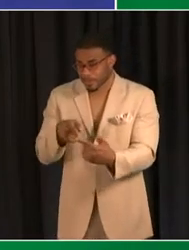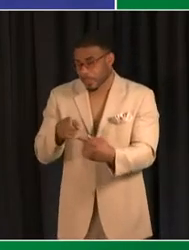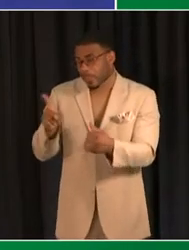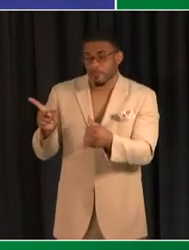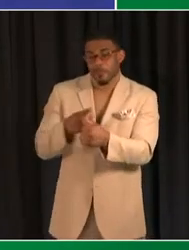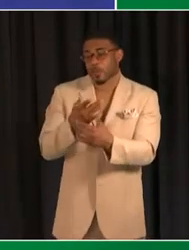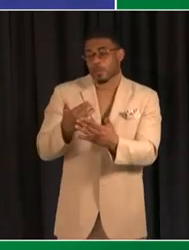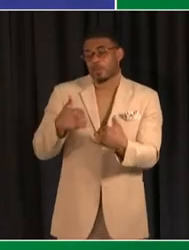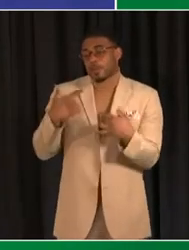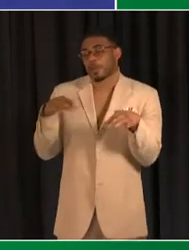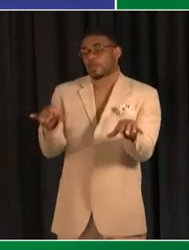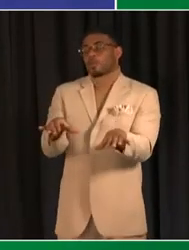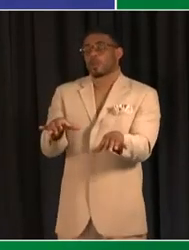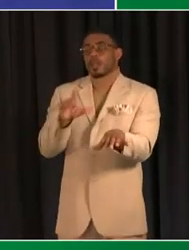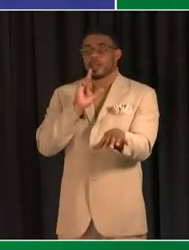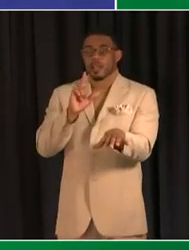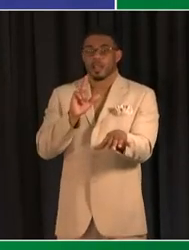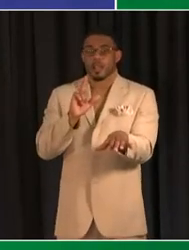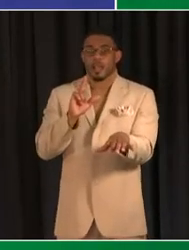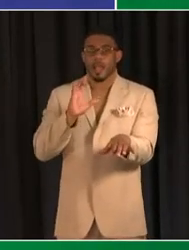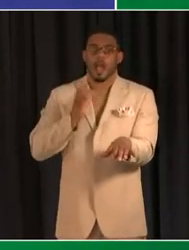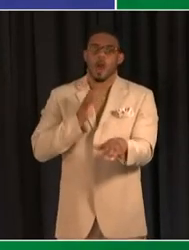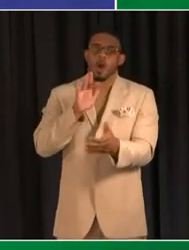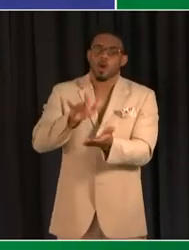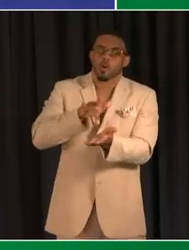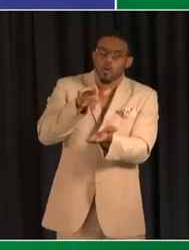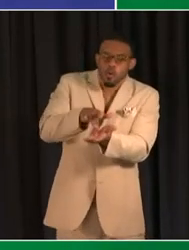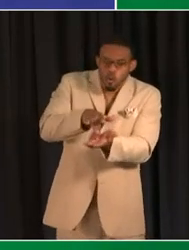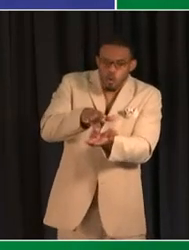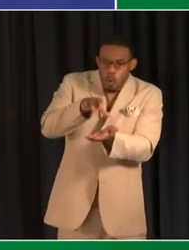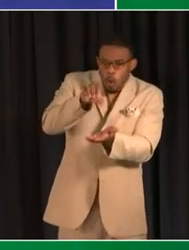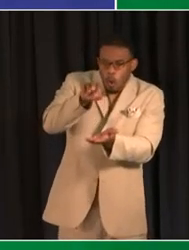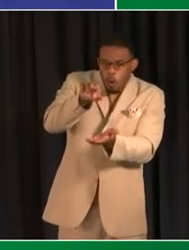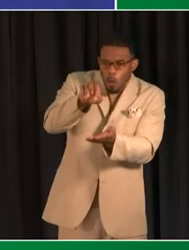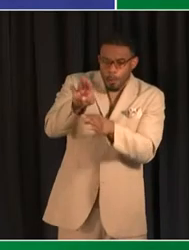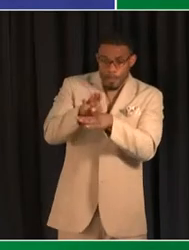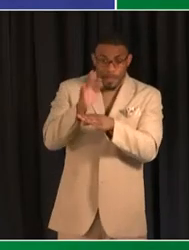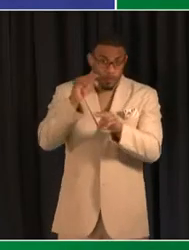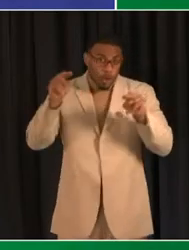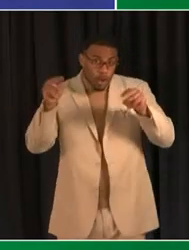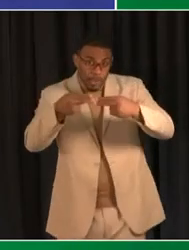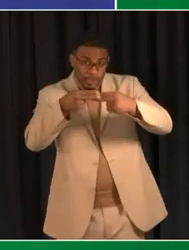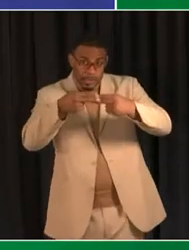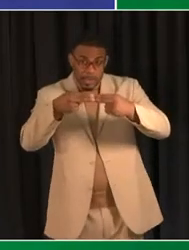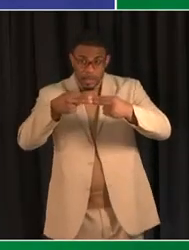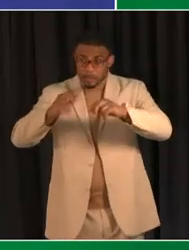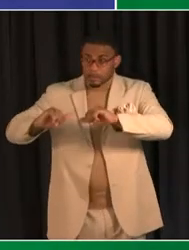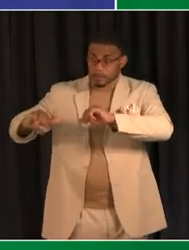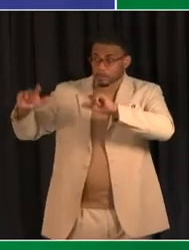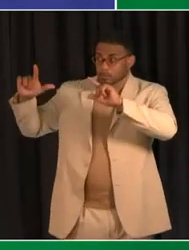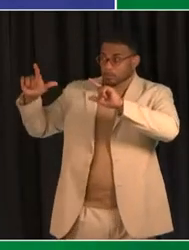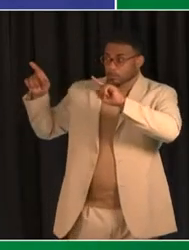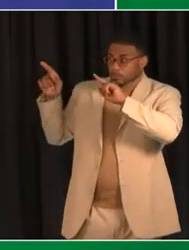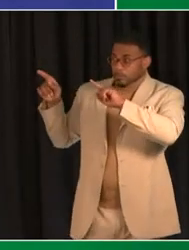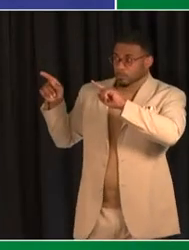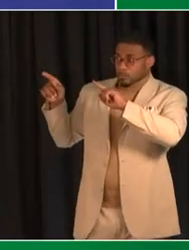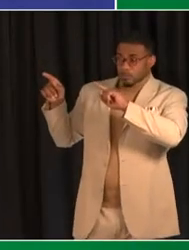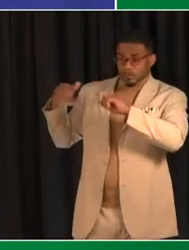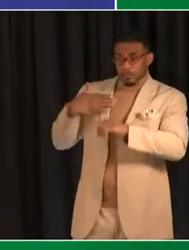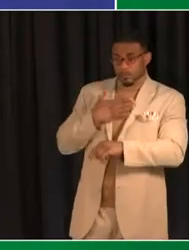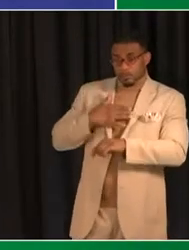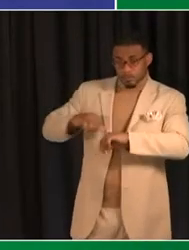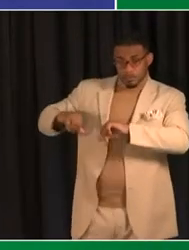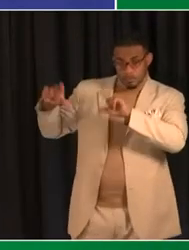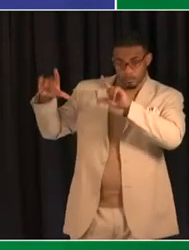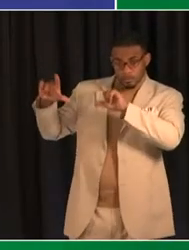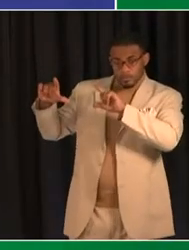Fundamentally, the first thing that we've been doing is our core businesses. If you look at the slide on, if you pull